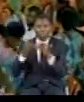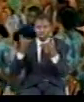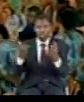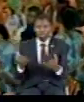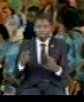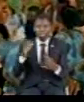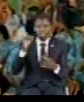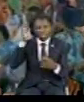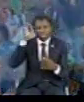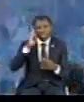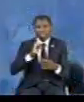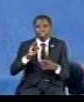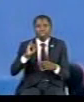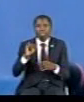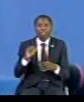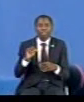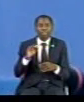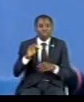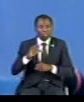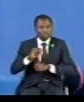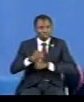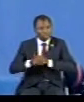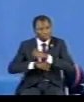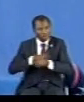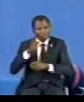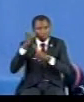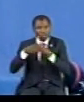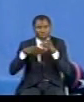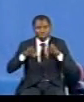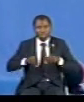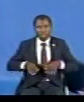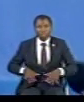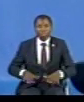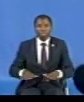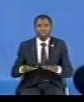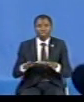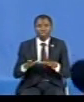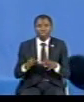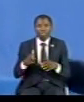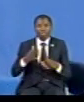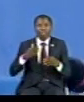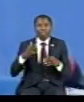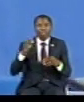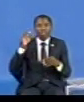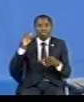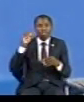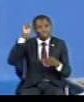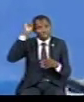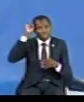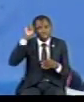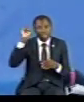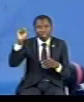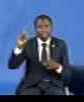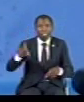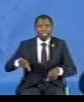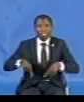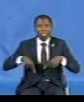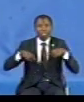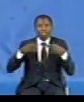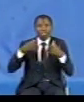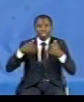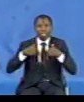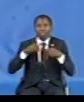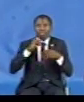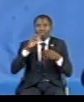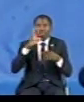depression. Little things make me depressed, and my life has not been good. Today I will rise,